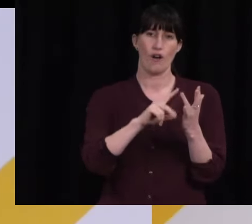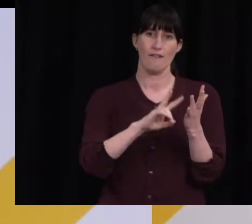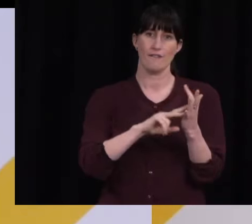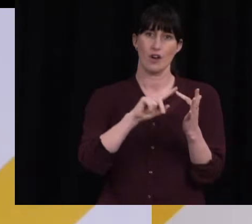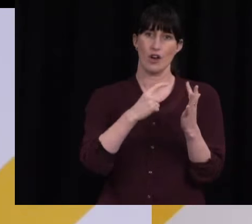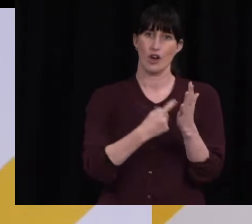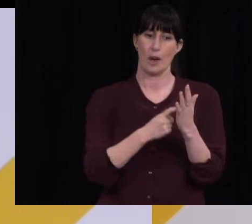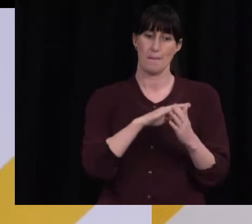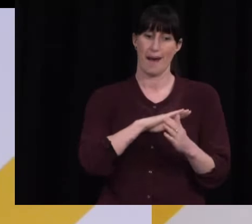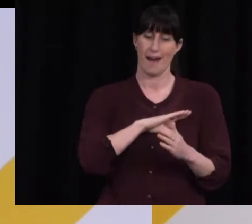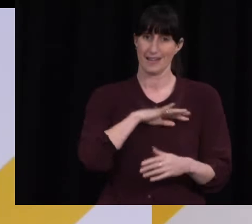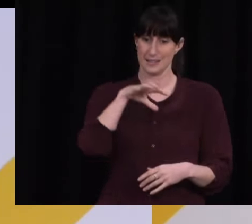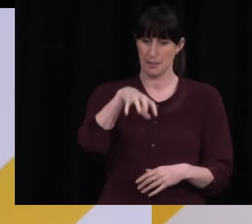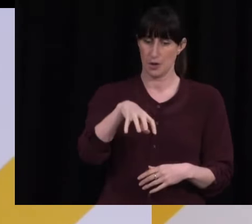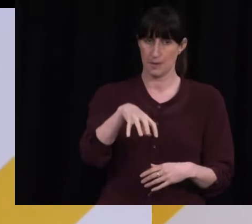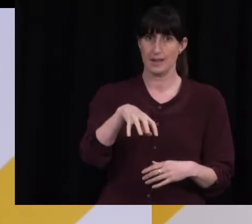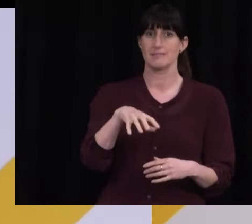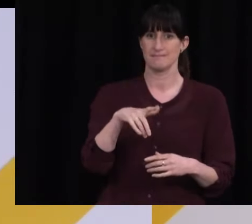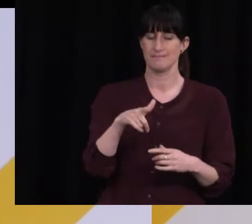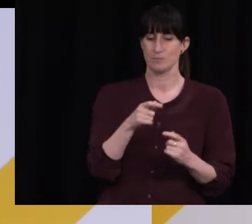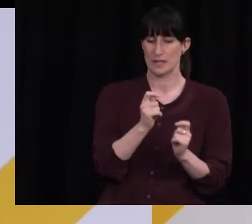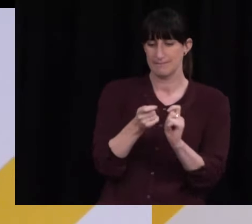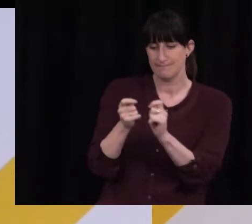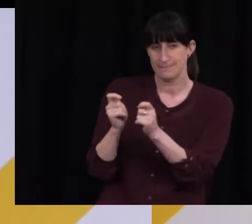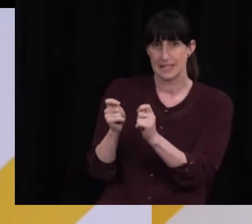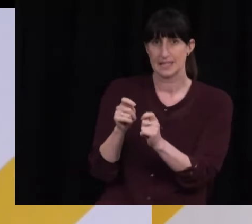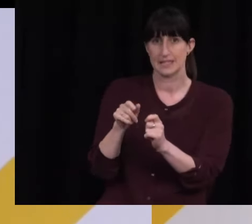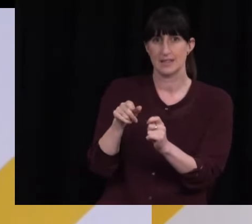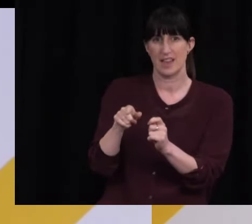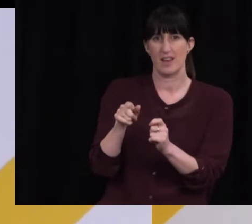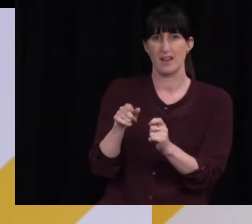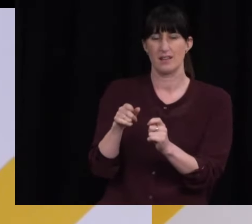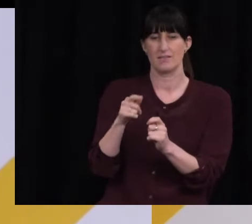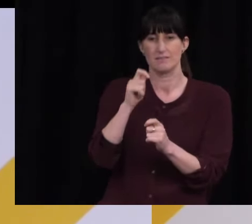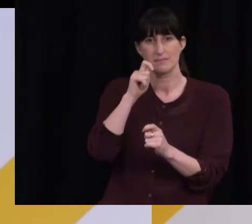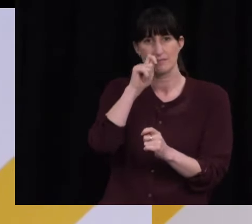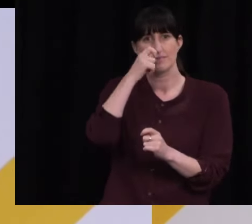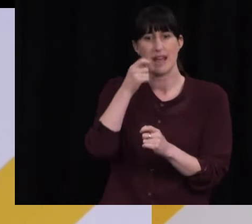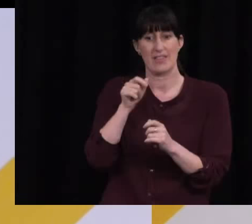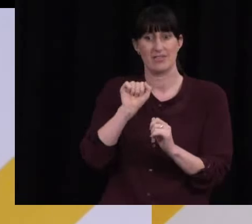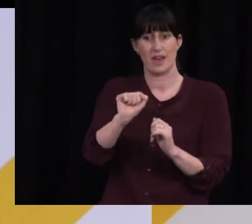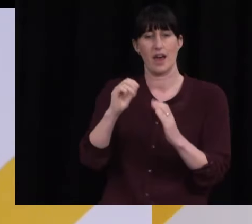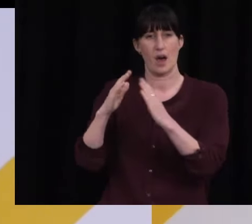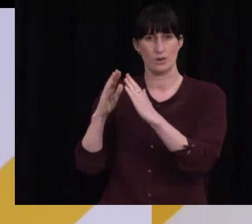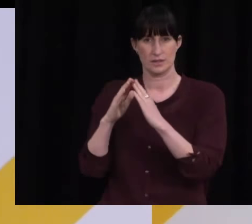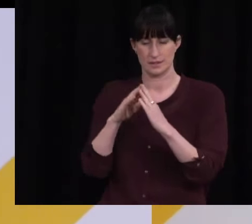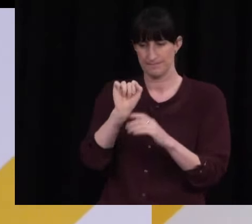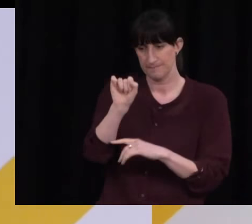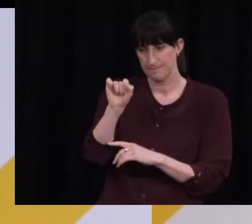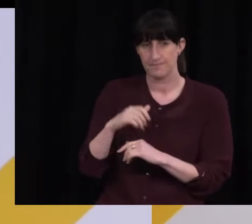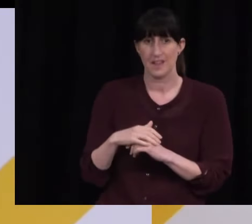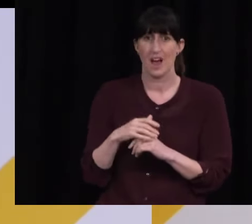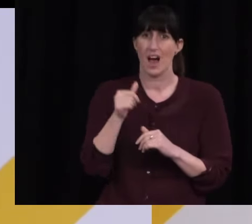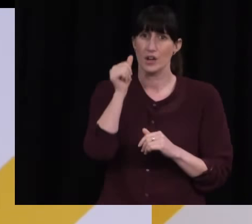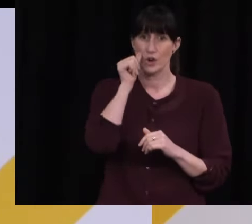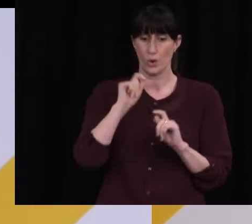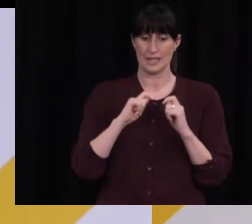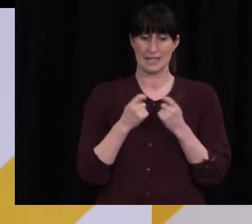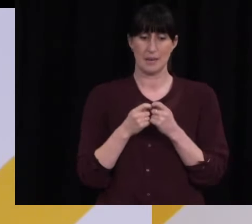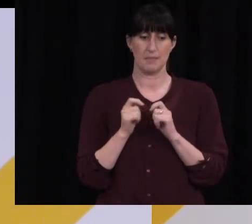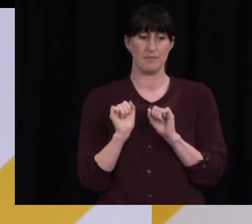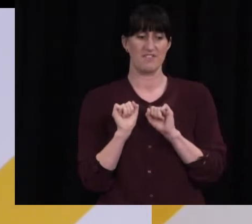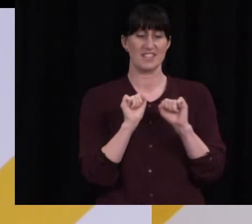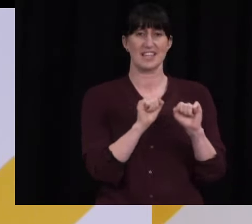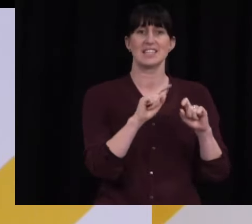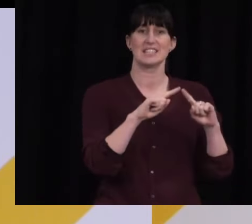to the wider testing that was happening there. I know there's another team's gone out into another suburb today to test